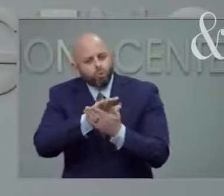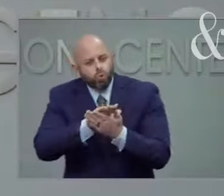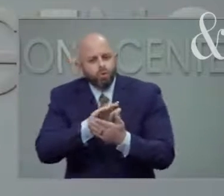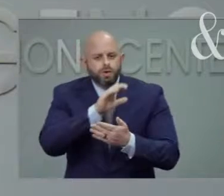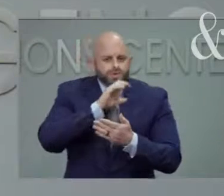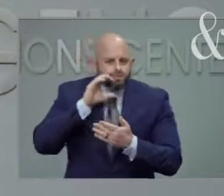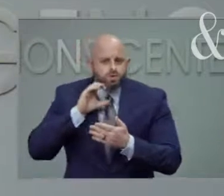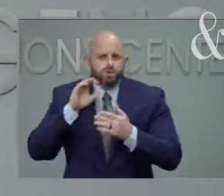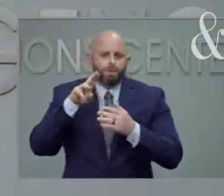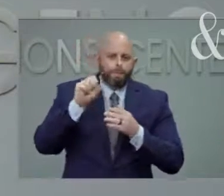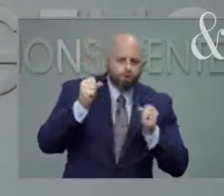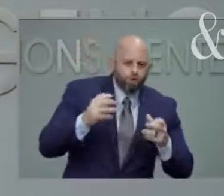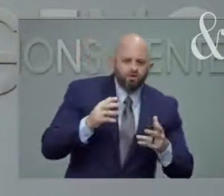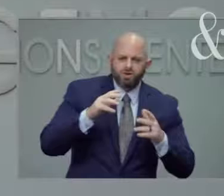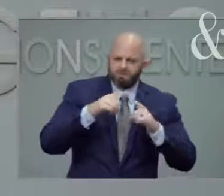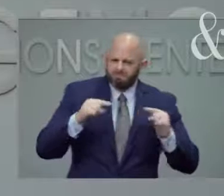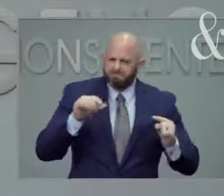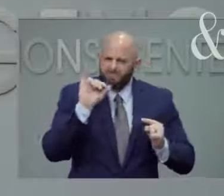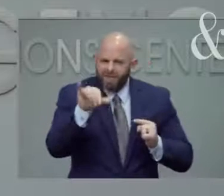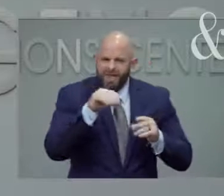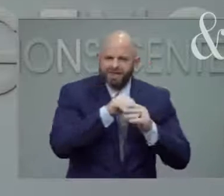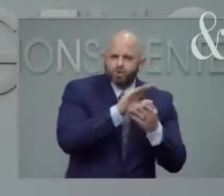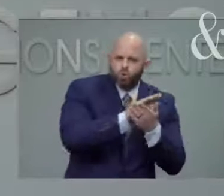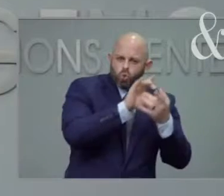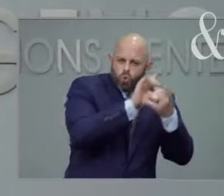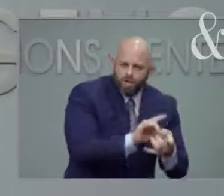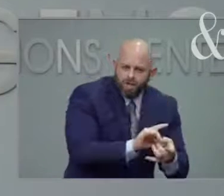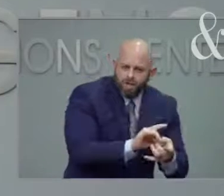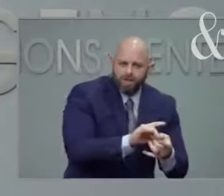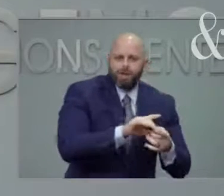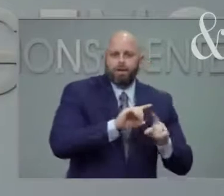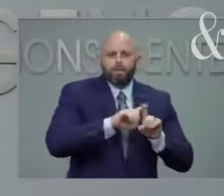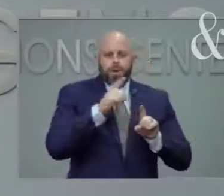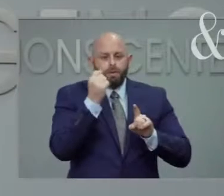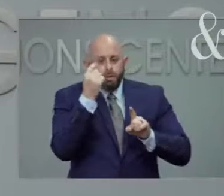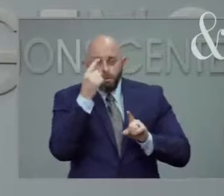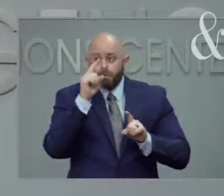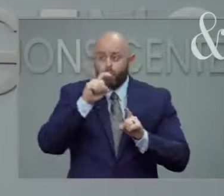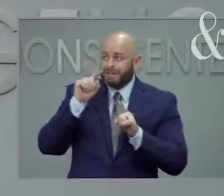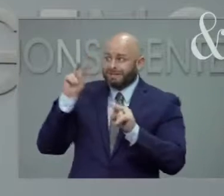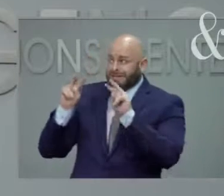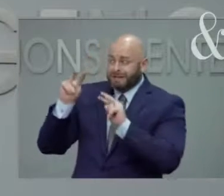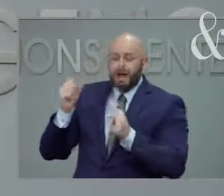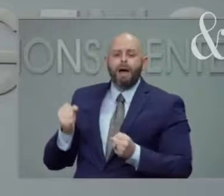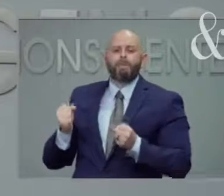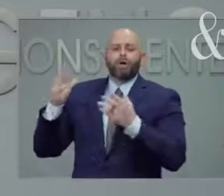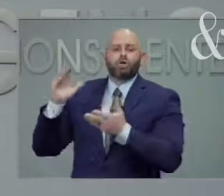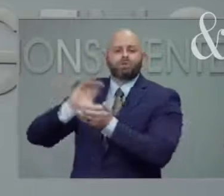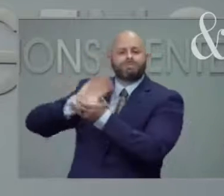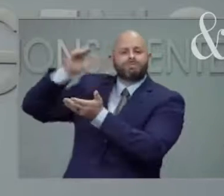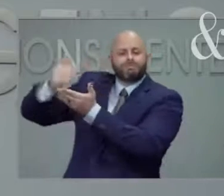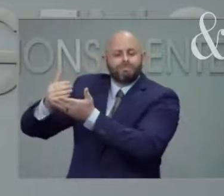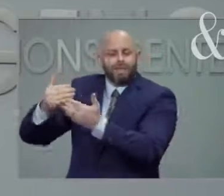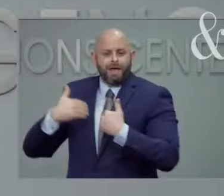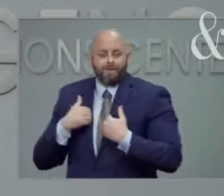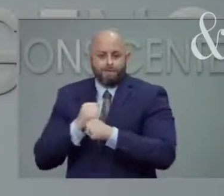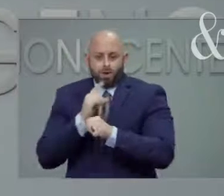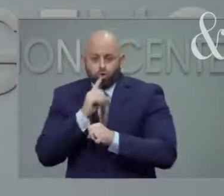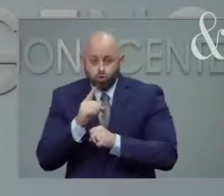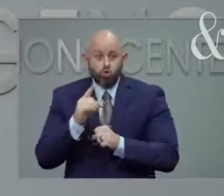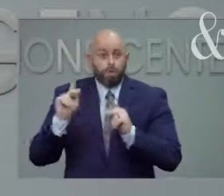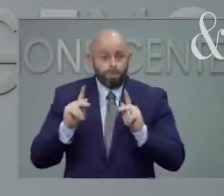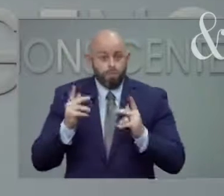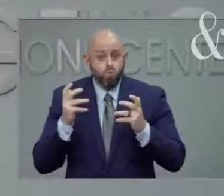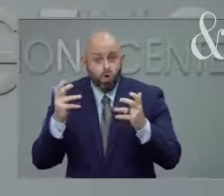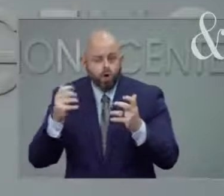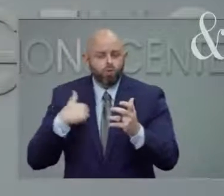to 12 schools. But then again, we really need to be looking at our supply to make sure that we can meet the demand that is